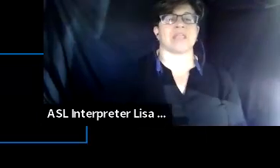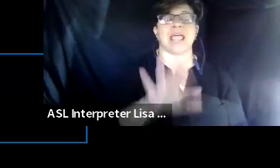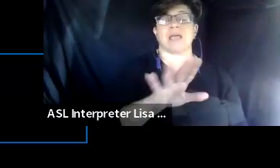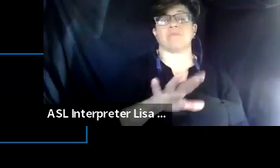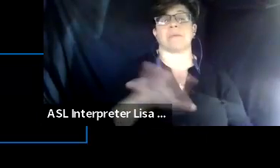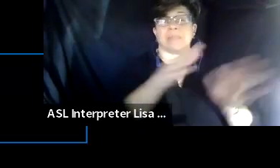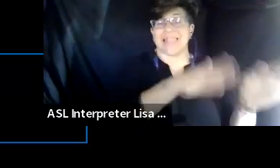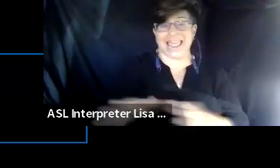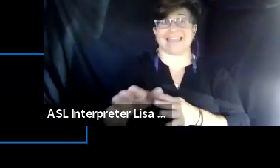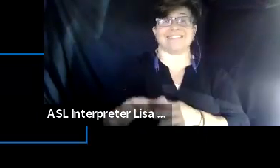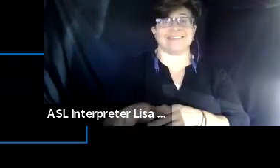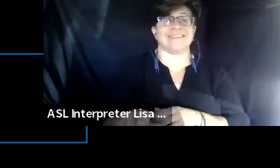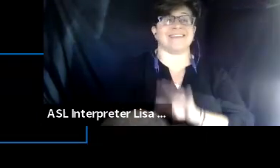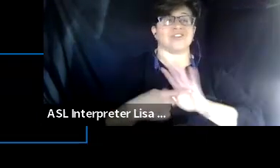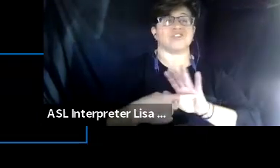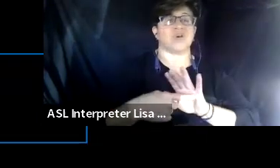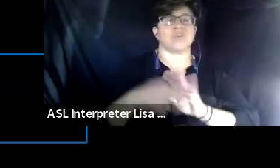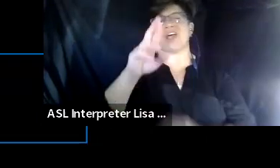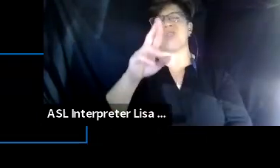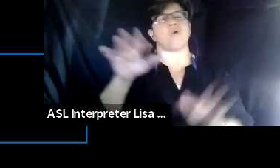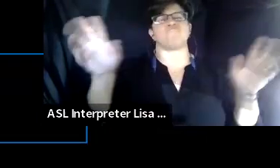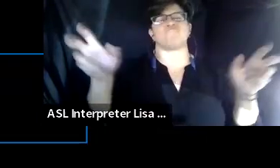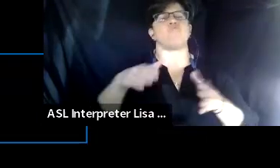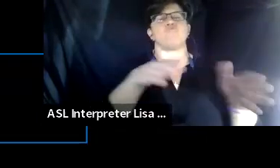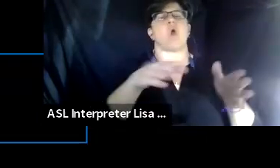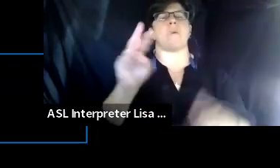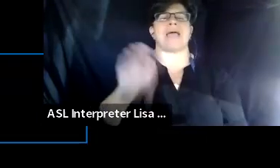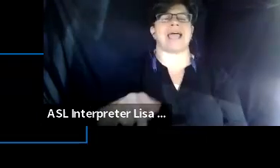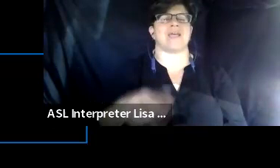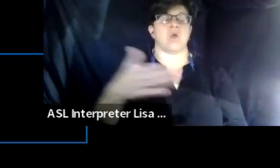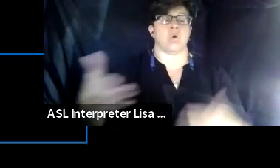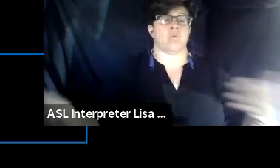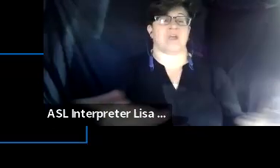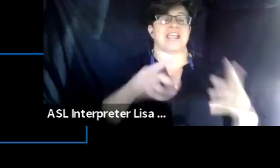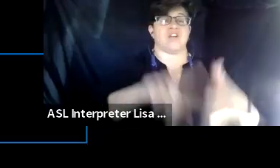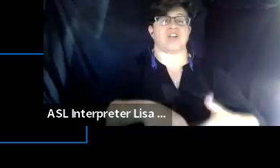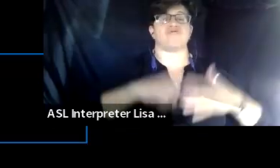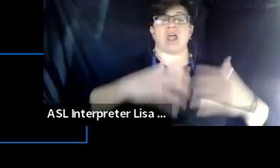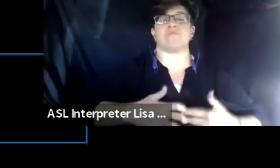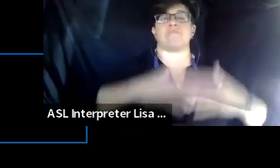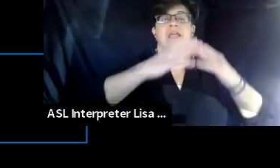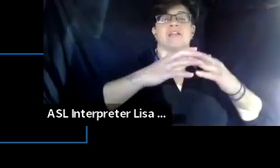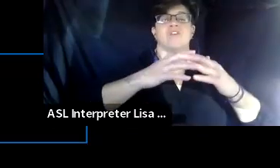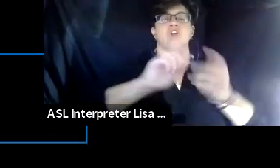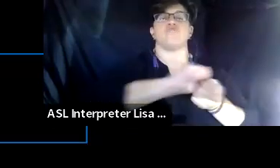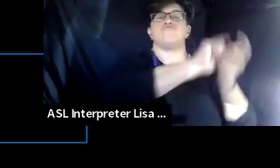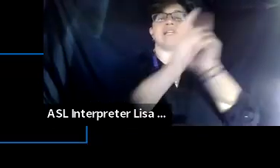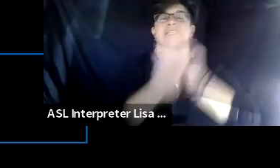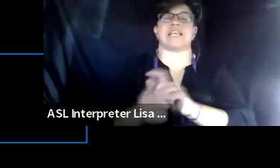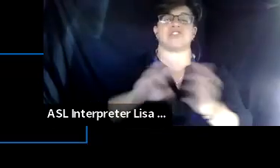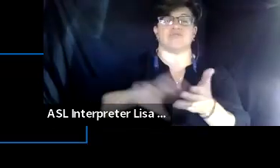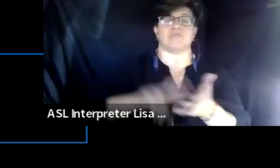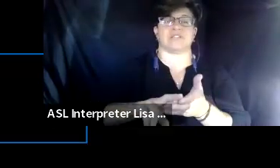we're here at the gate of trying to mount the translational research challenge, which is to make a clinical grade vector,